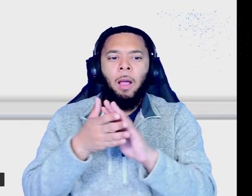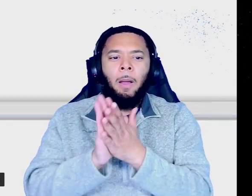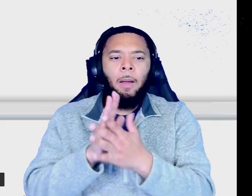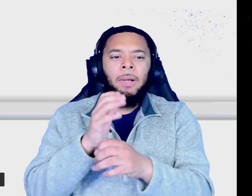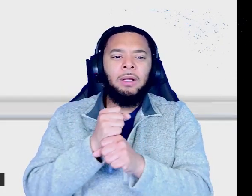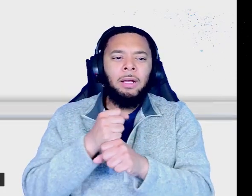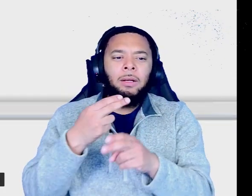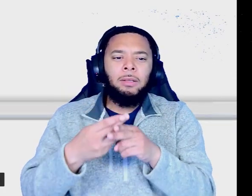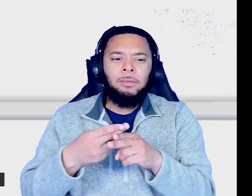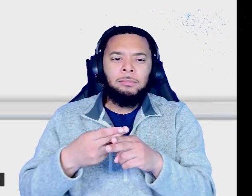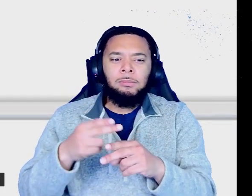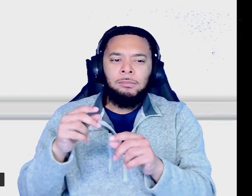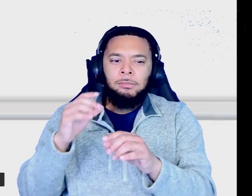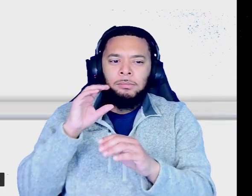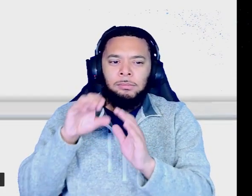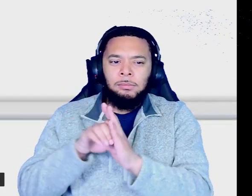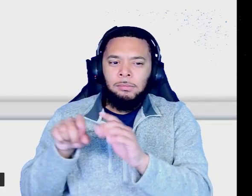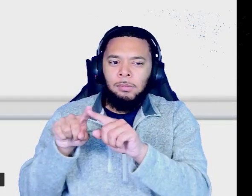be a